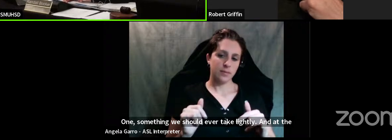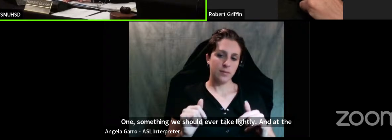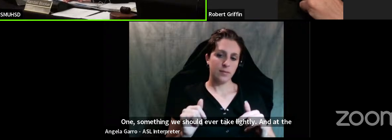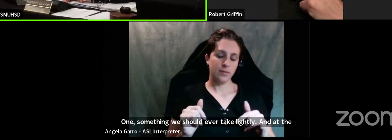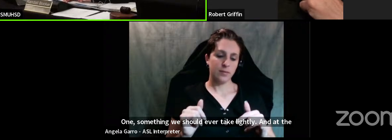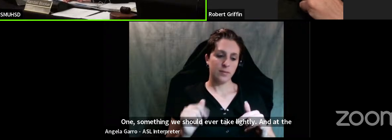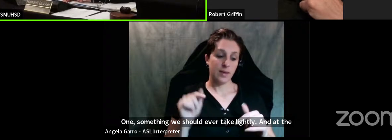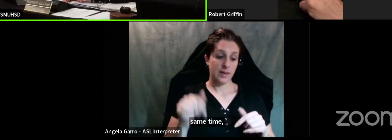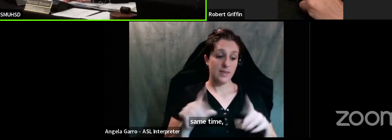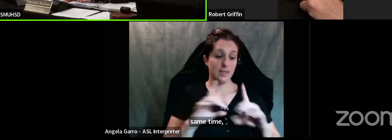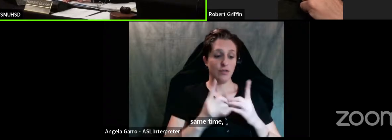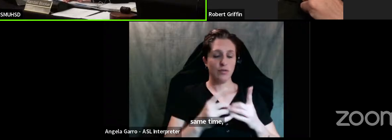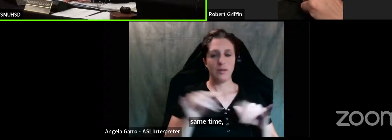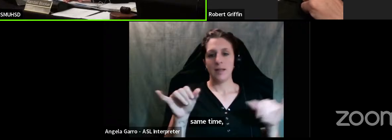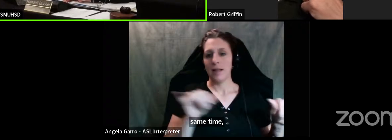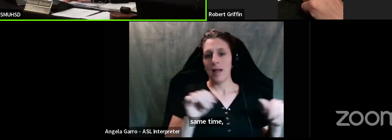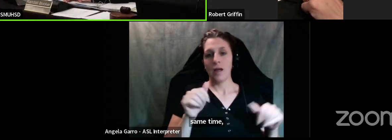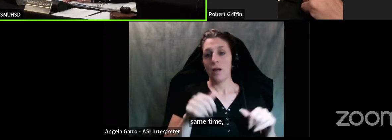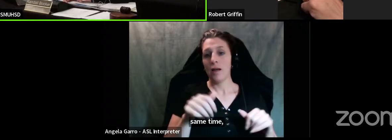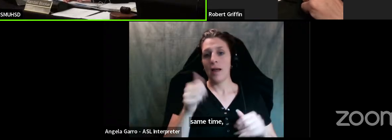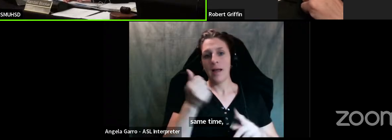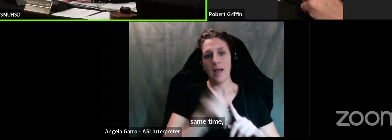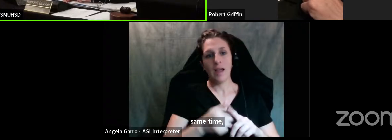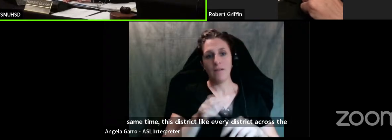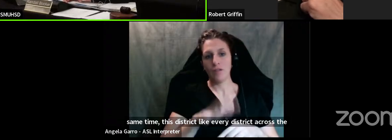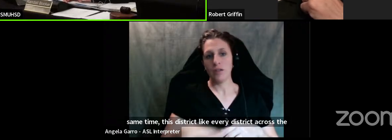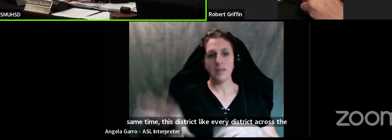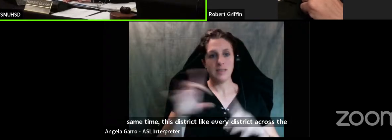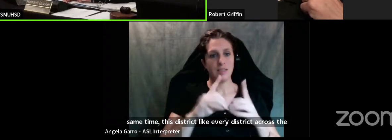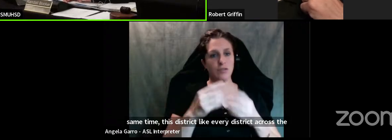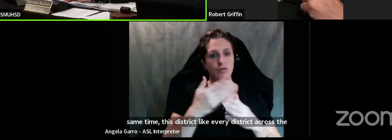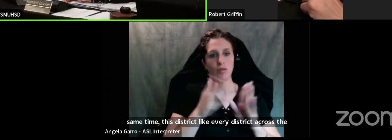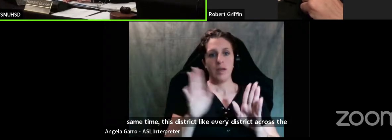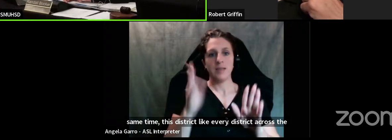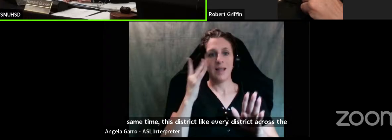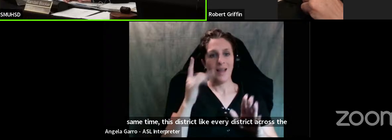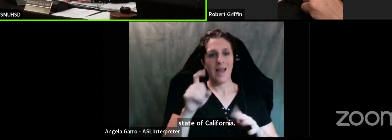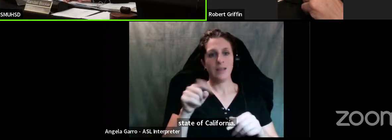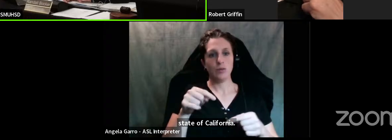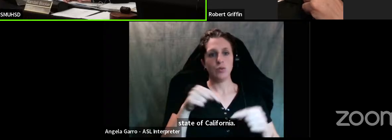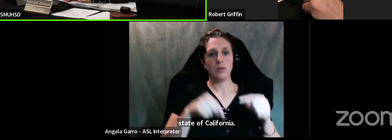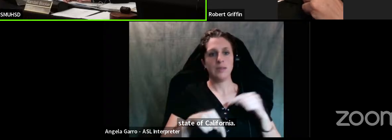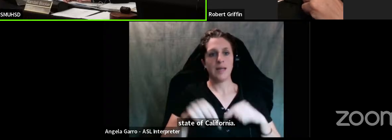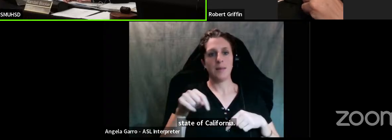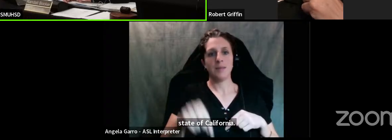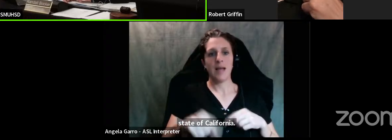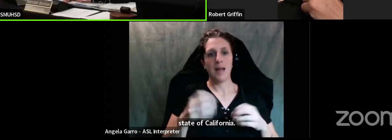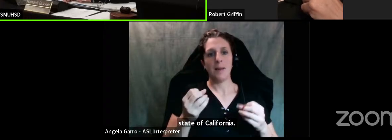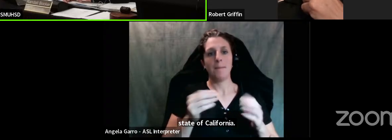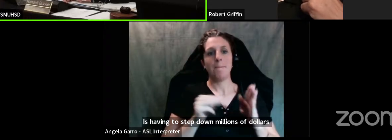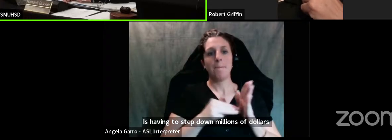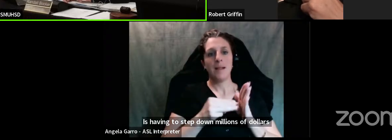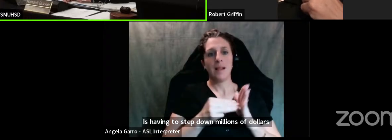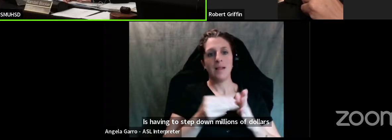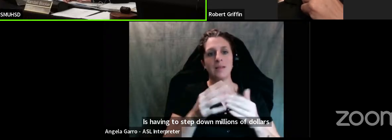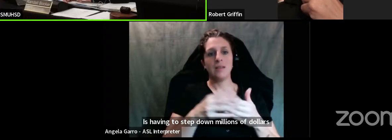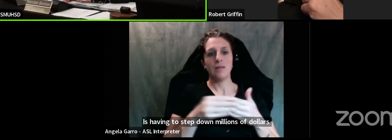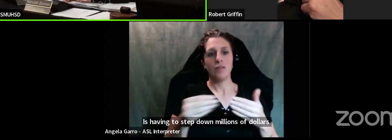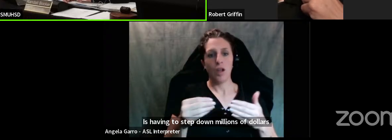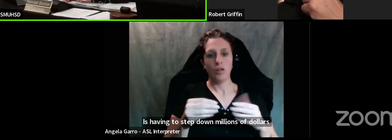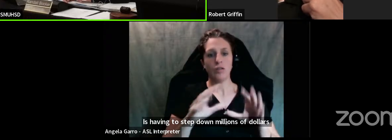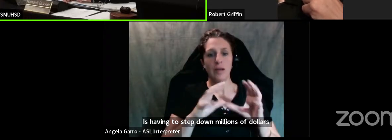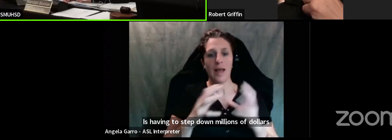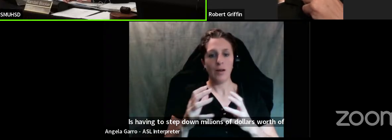this district, like every district across the state of California, is having to step down millions of dollars worth of categorical and soft